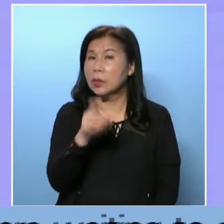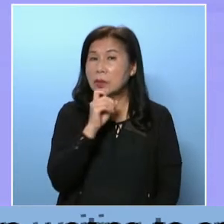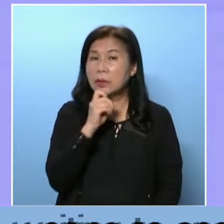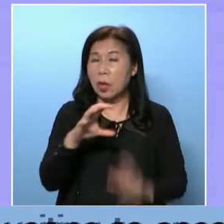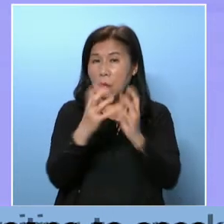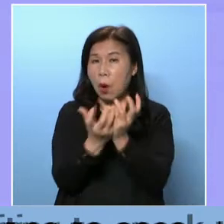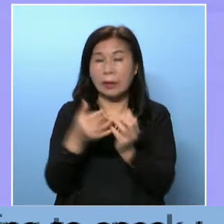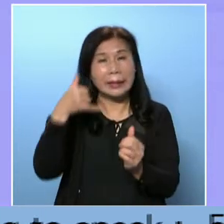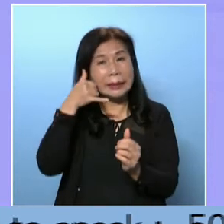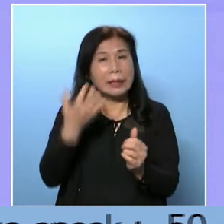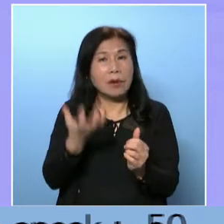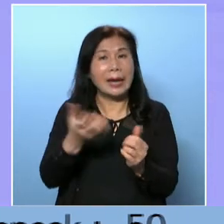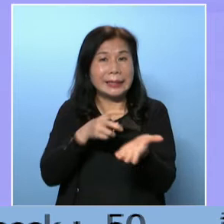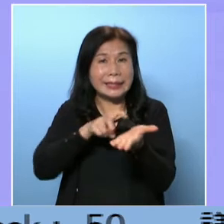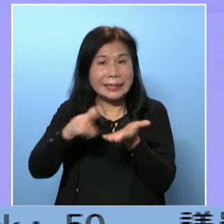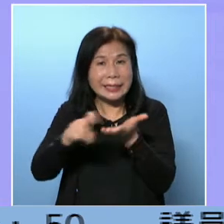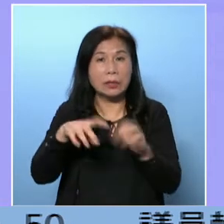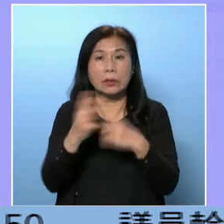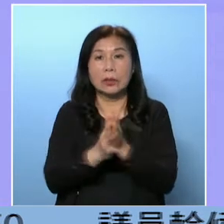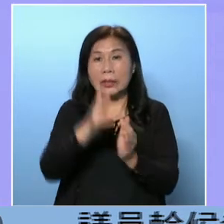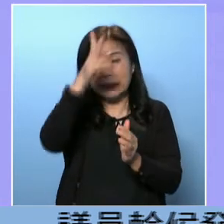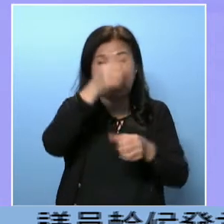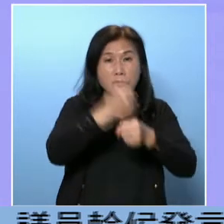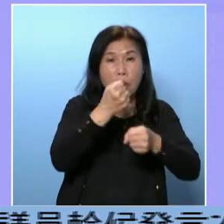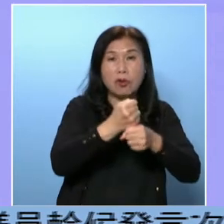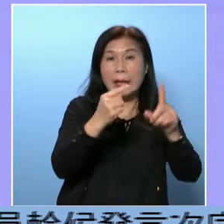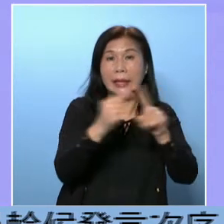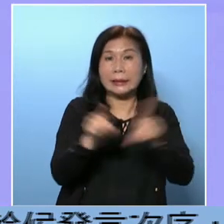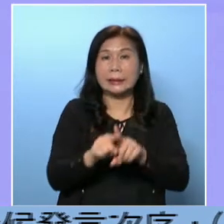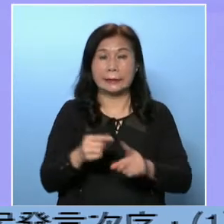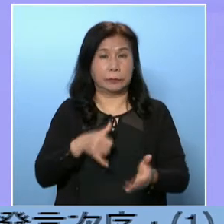day to offer help, but this is not enough. We hope